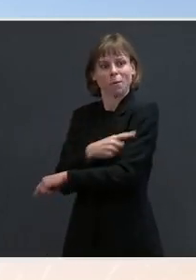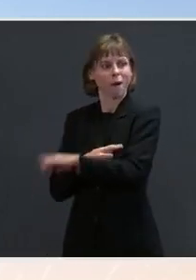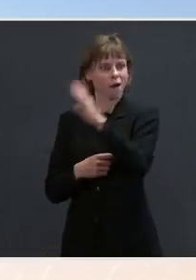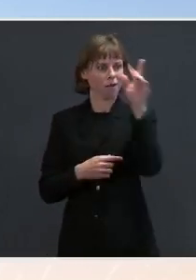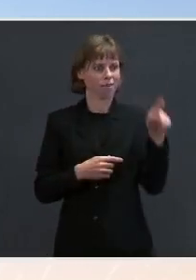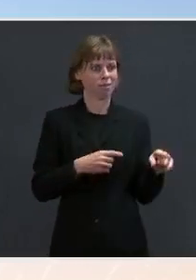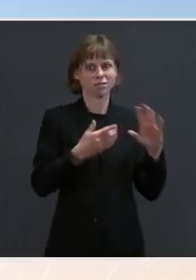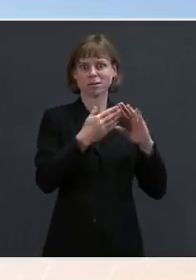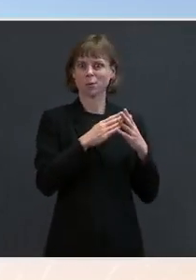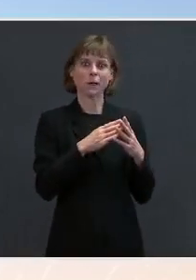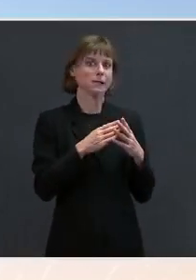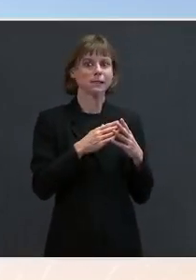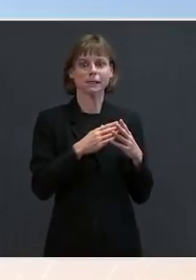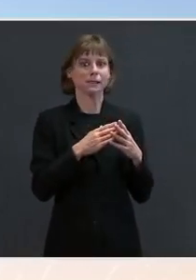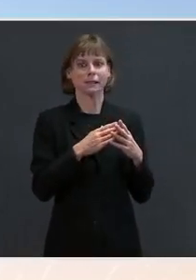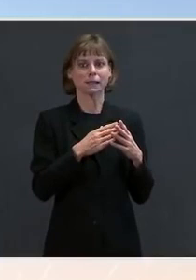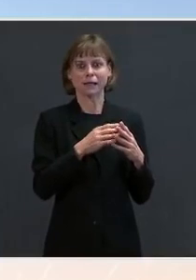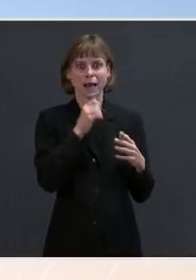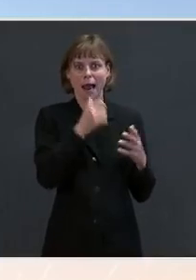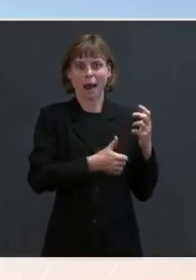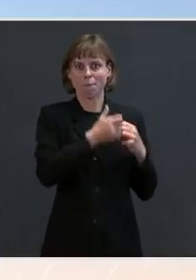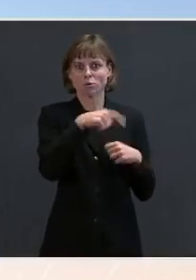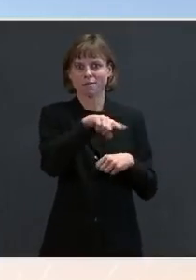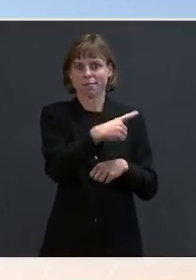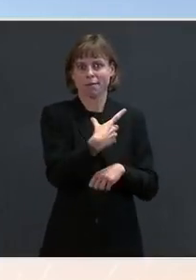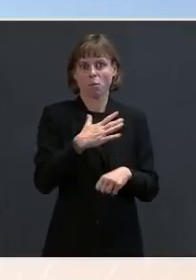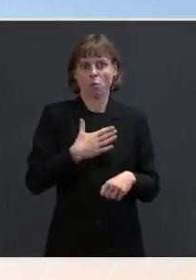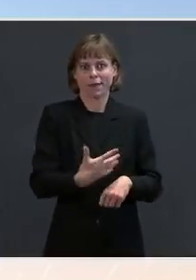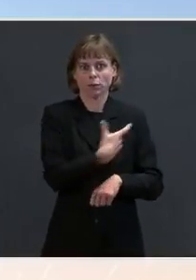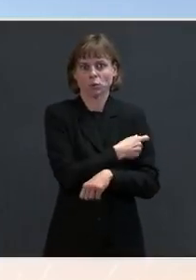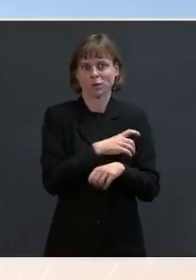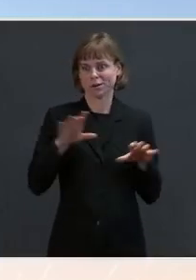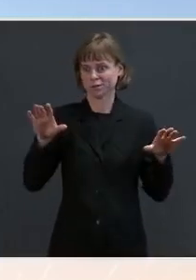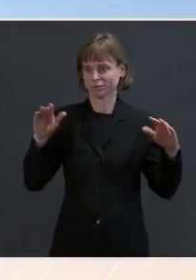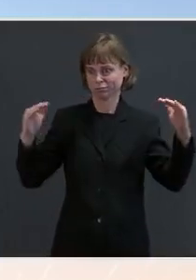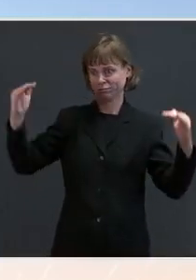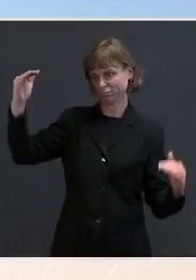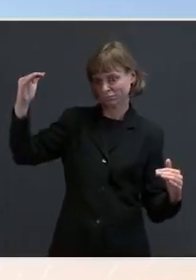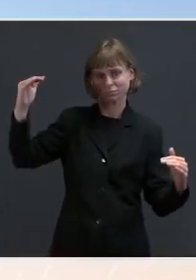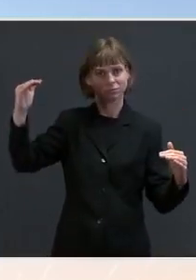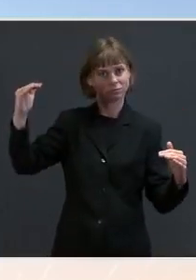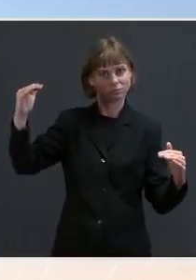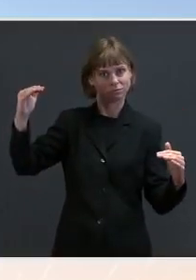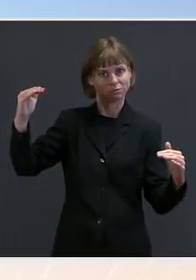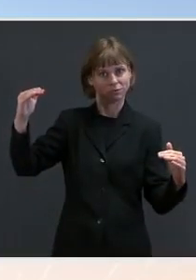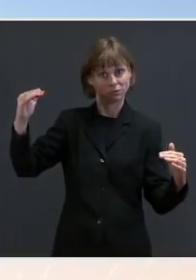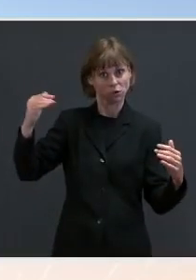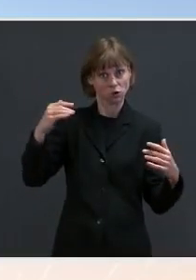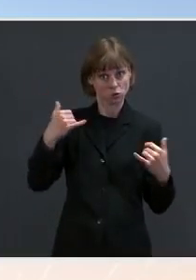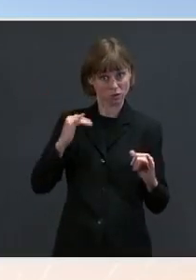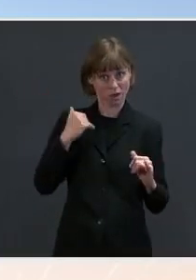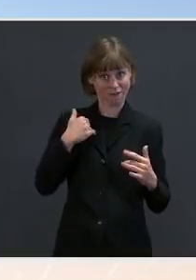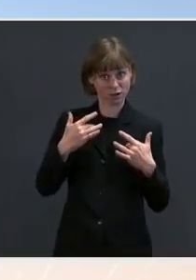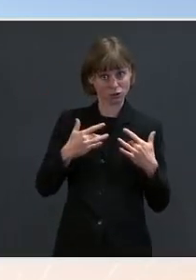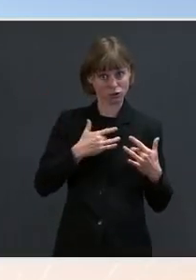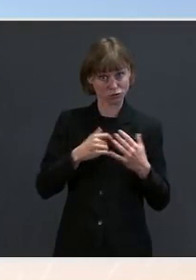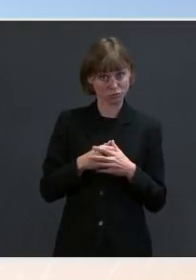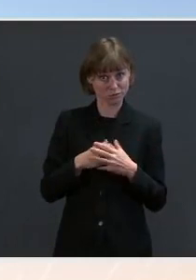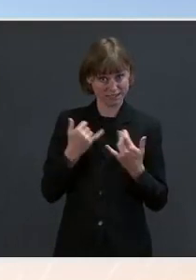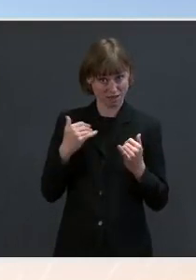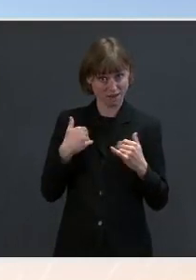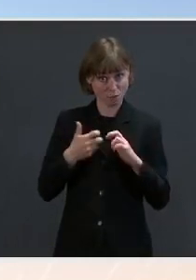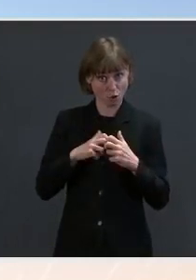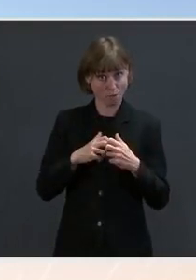You won't reach herd immunity and you still have a problem. Is there still a concern? There's absolutely a concern